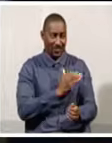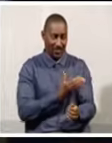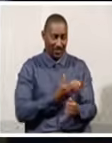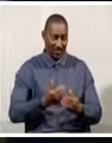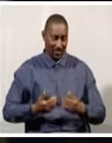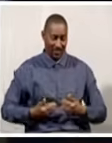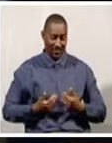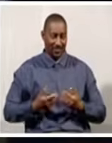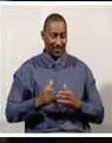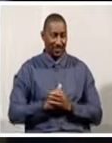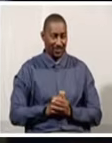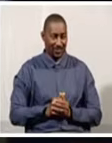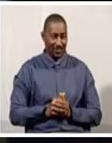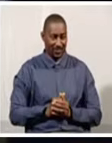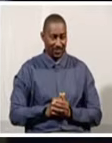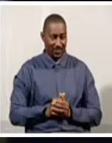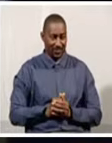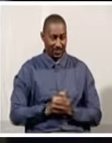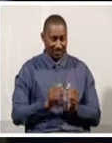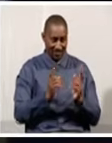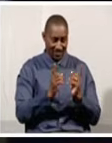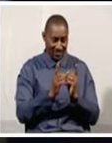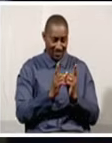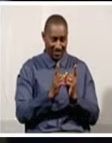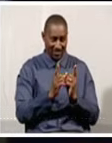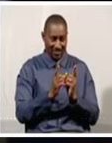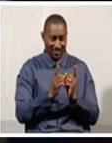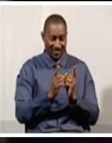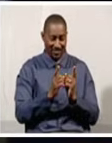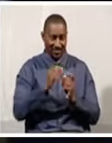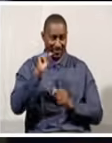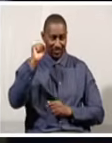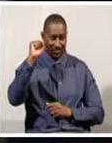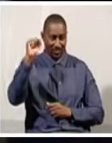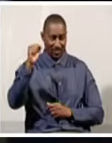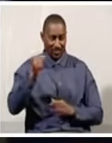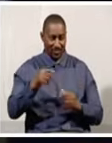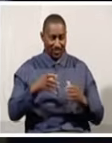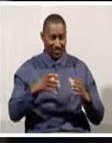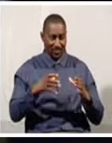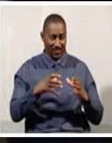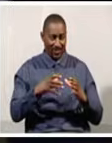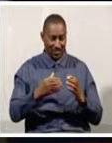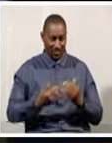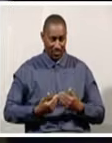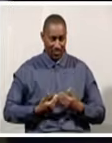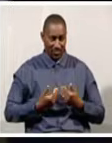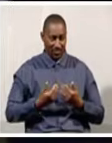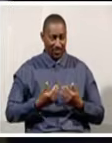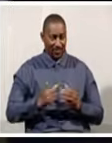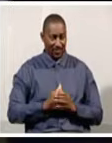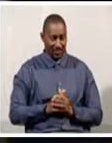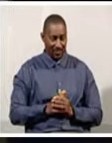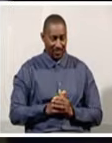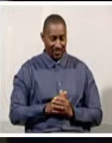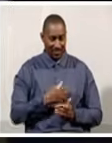Good Morning Namibia this week, we engaged the Swapo Party Youth League. Mm-hmm. And the gentleman that we spoke to made mention of the fact that the president